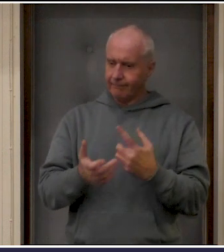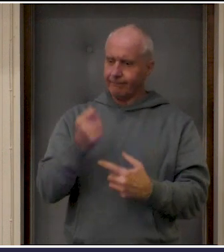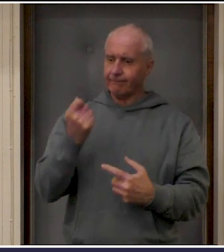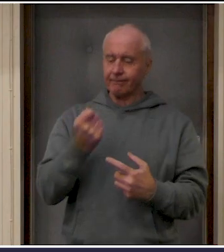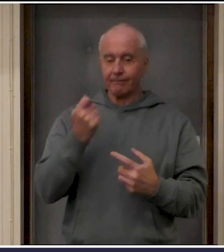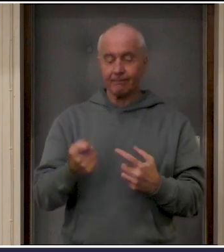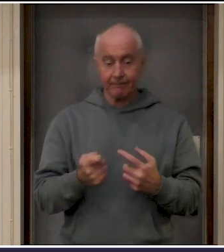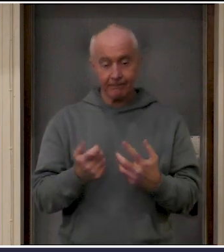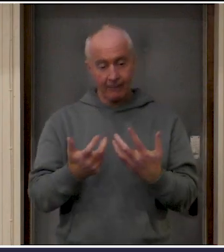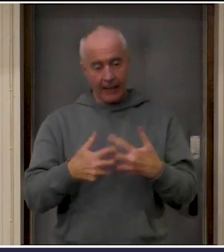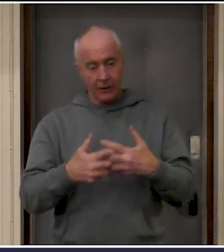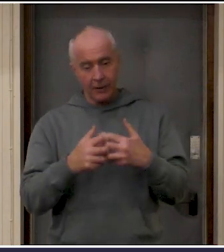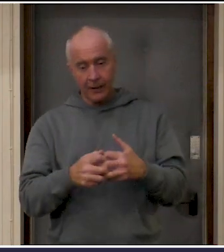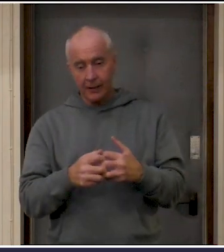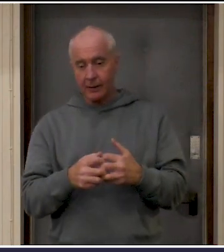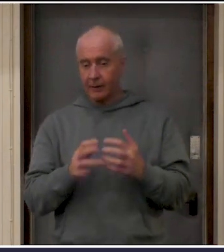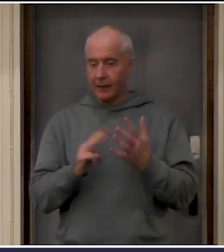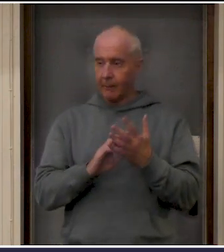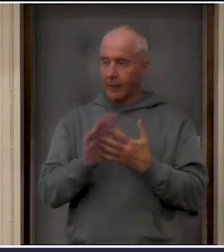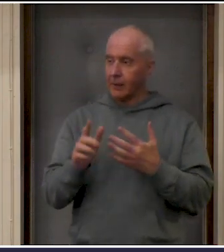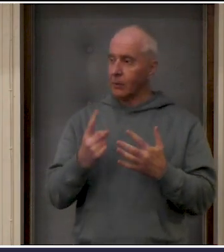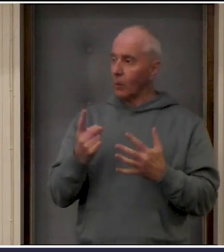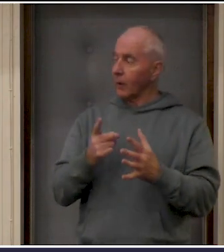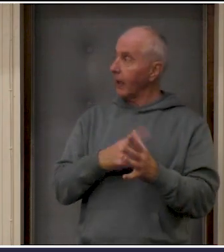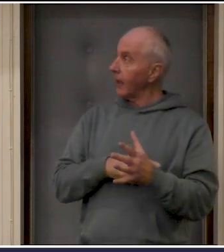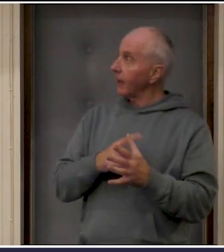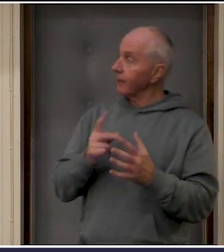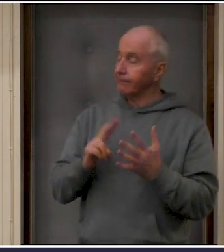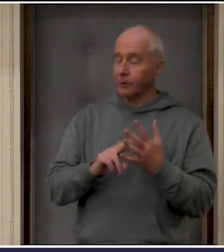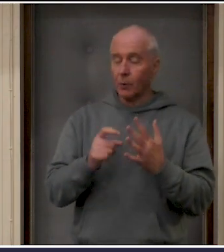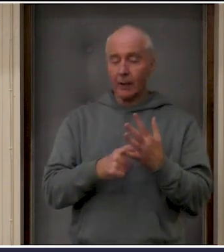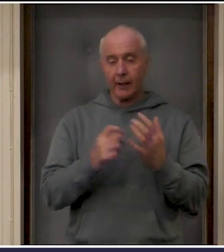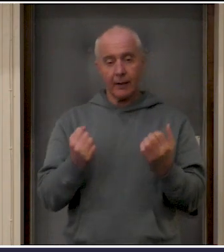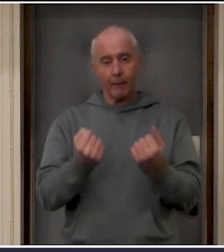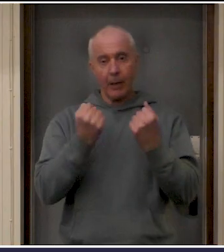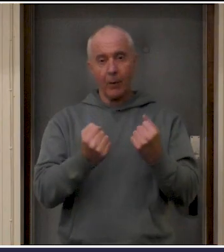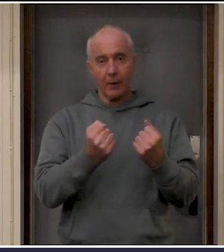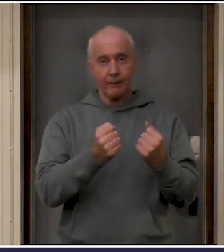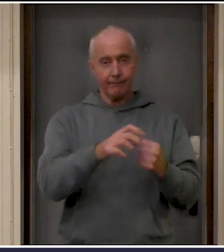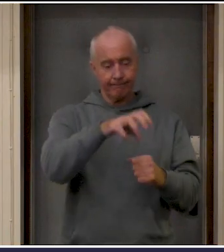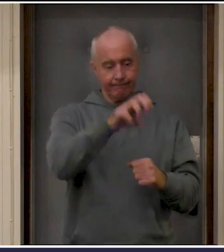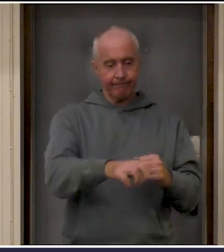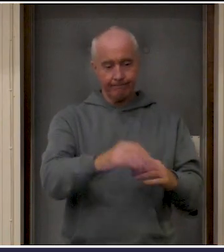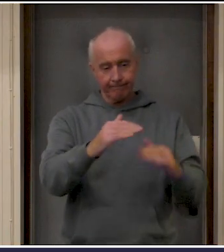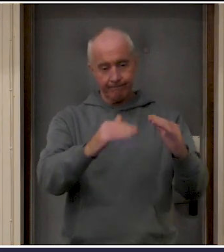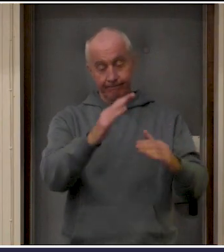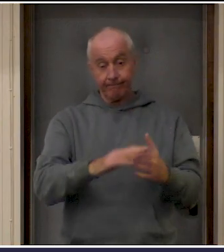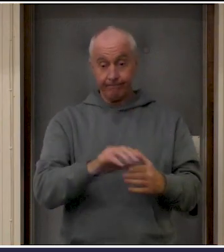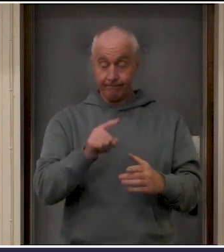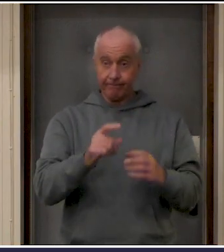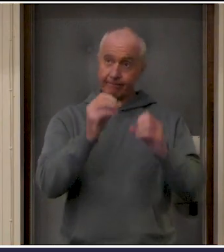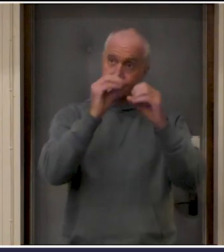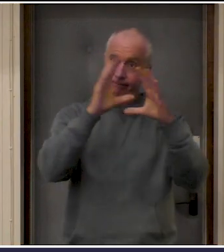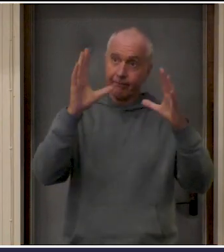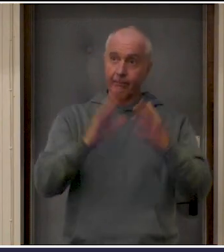of Engineers conceived the MH-1A floating nuclear power plant. This concept provides mobility by mounting